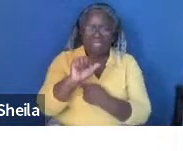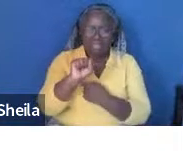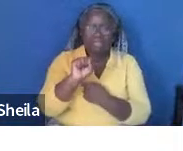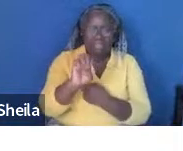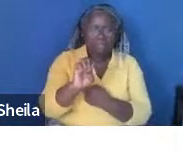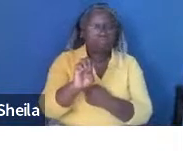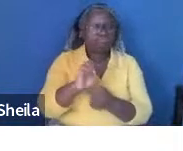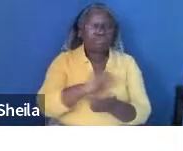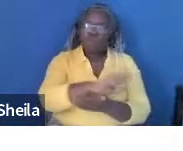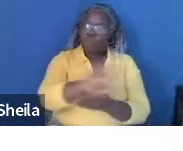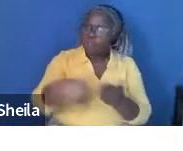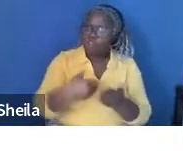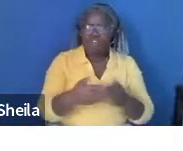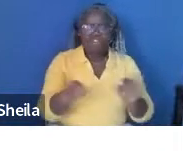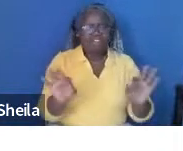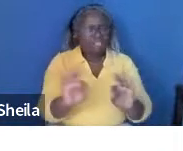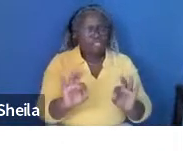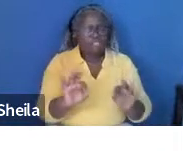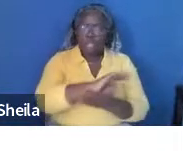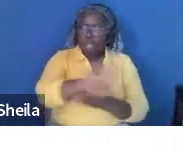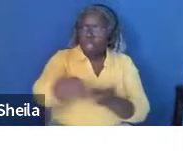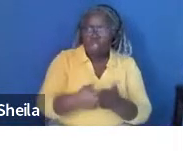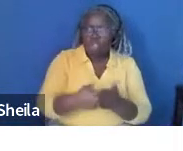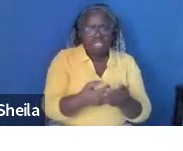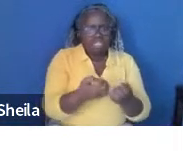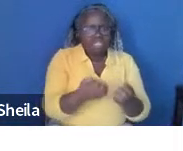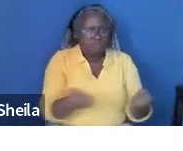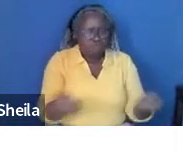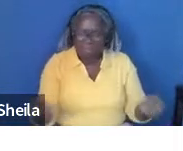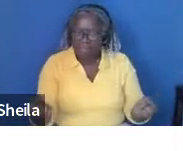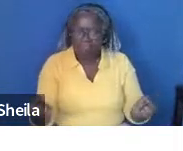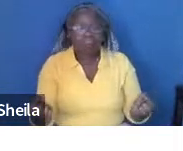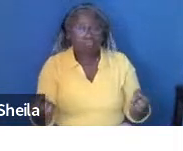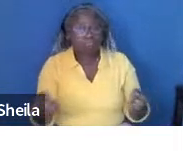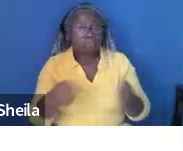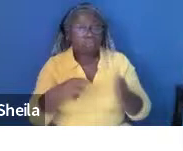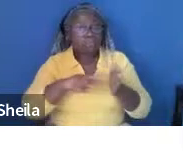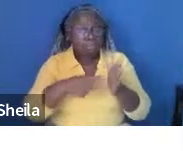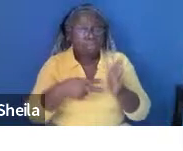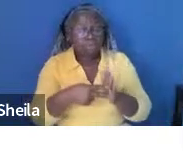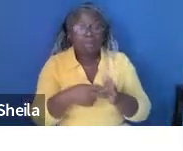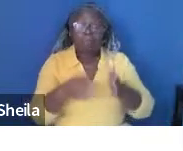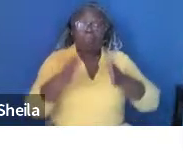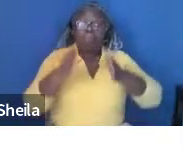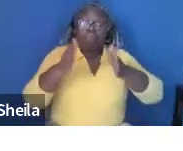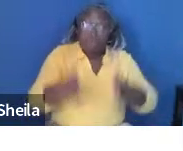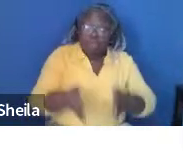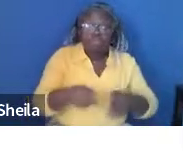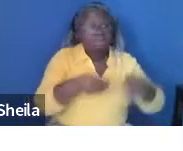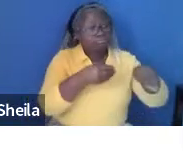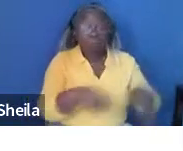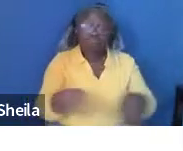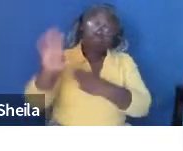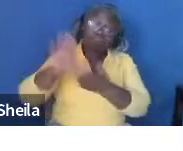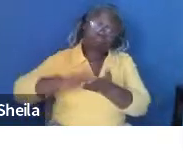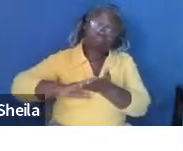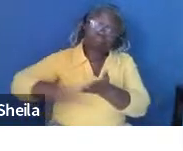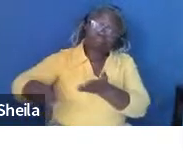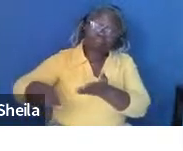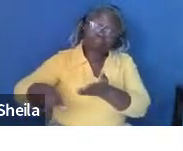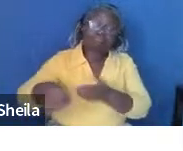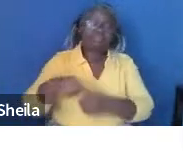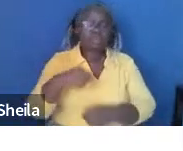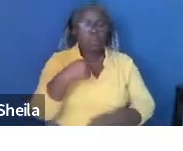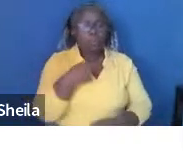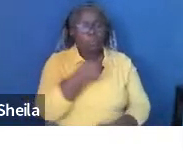hit the proverbial reset button, put everything back where it goes, and I will know we have the